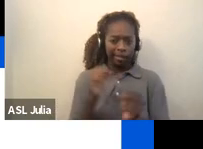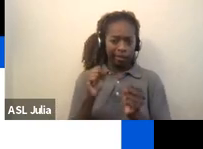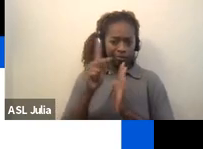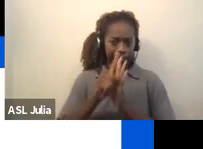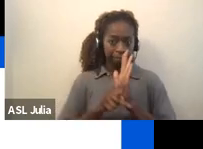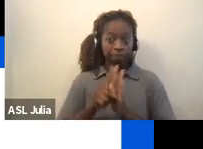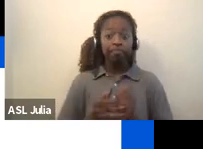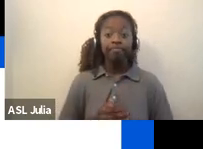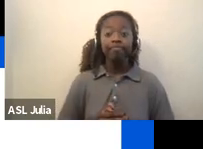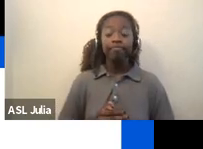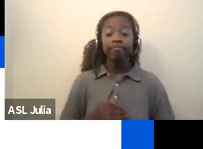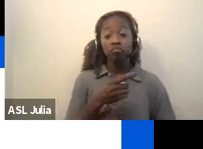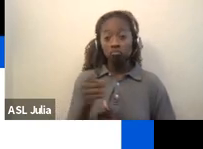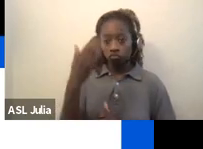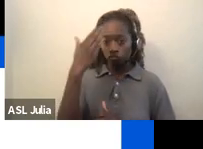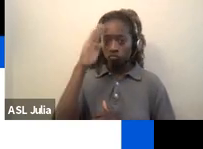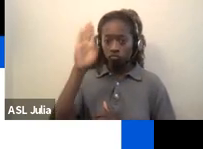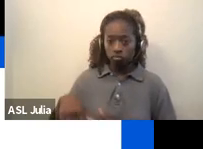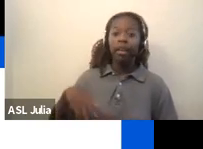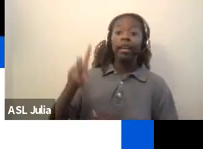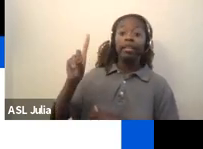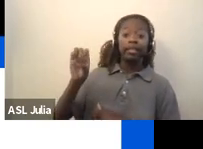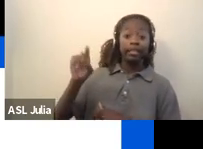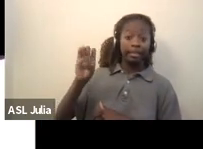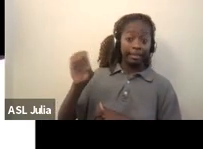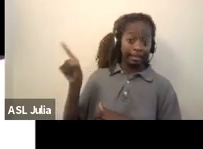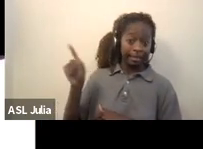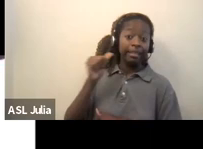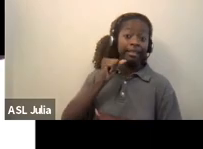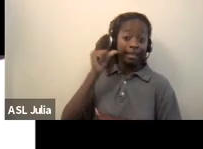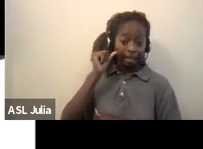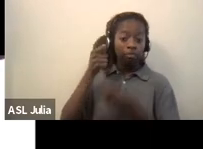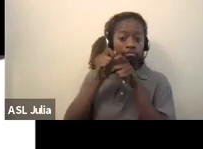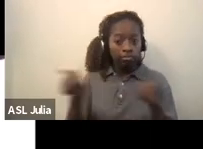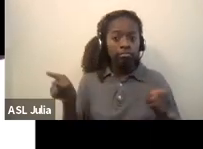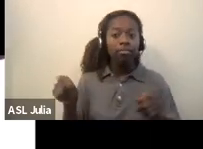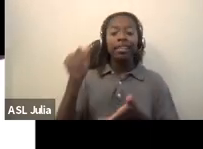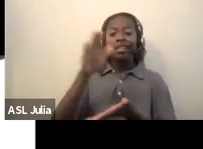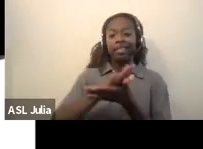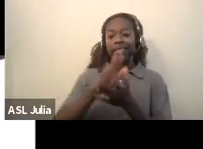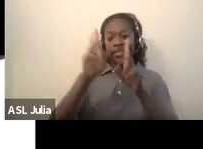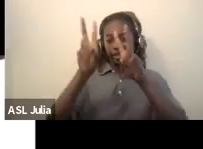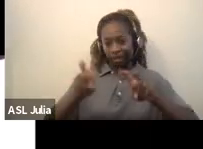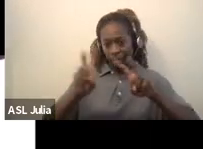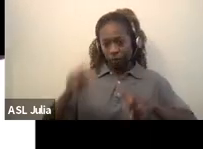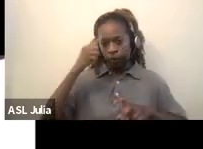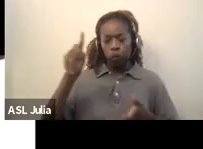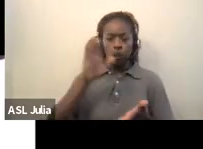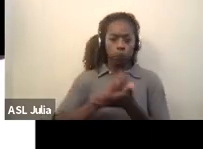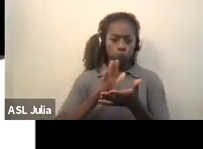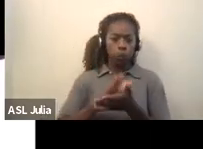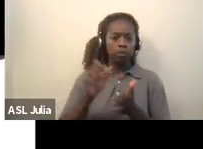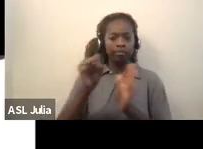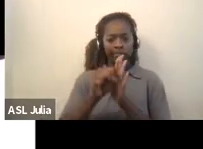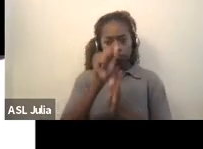as you know yesterday deci released its annual state assessment results for schools and districts statewide which underscored the